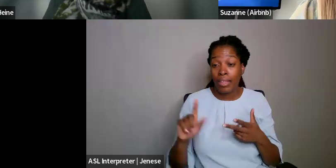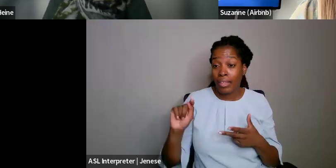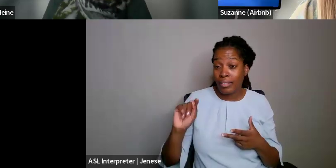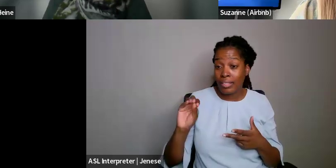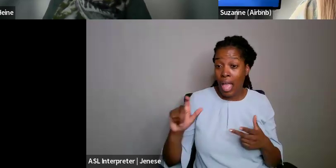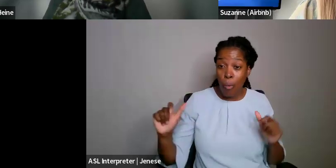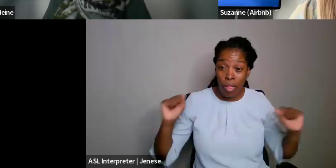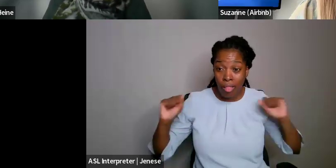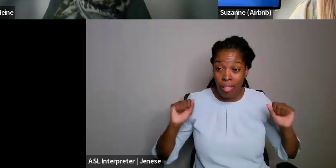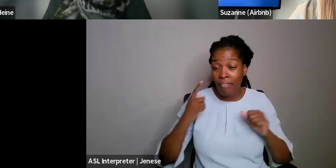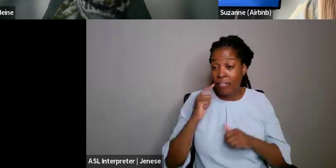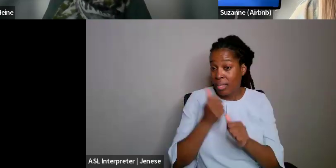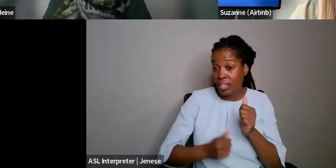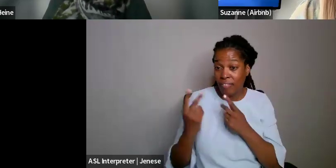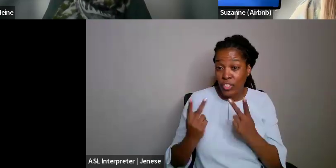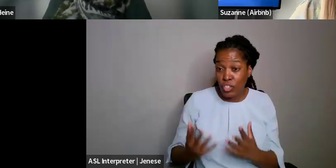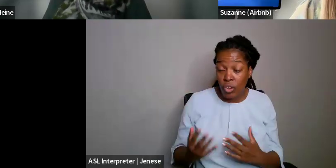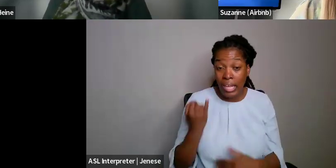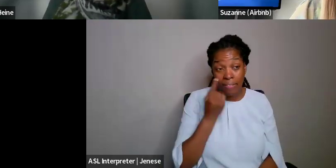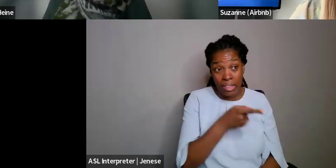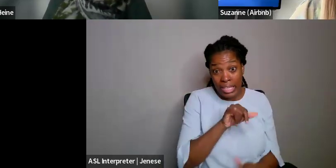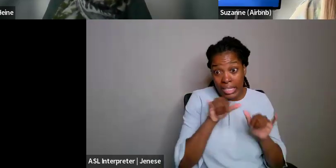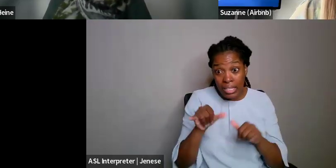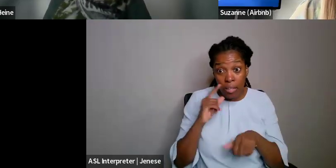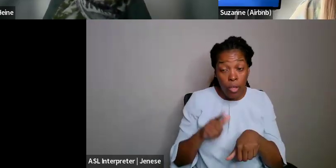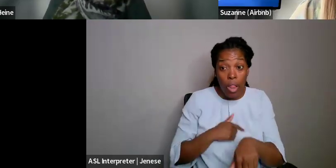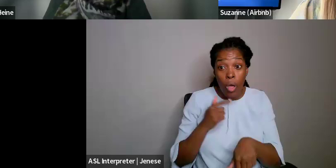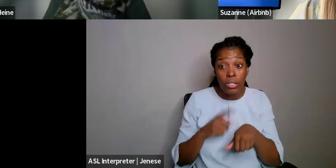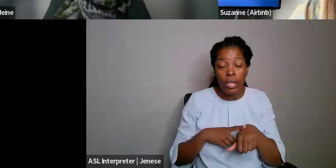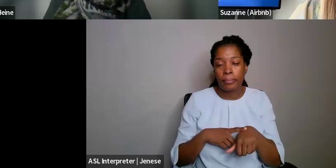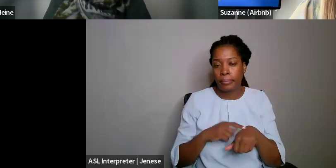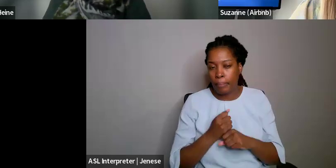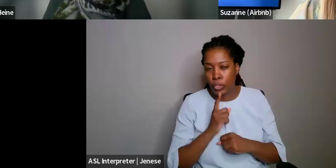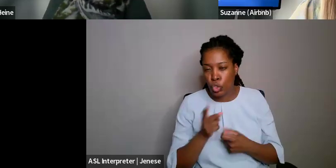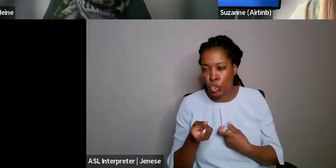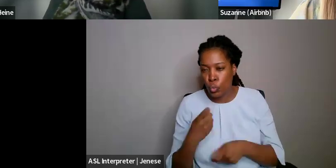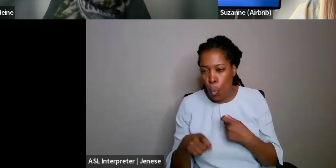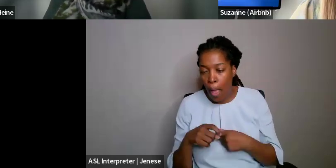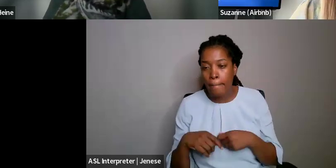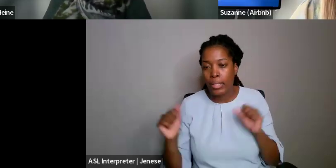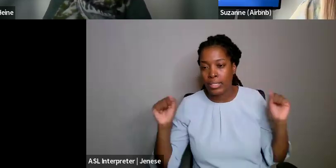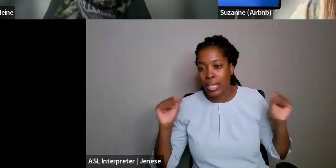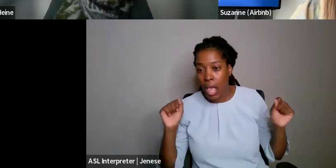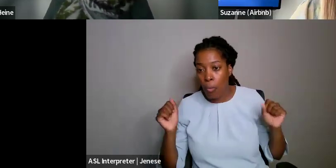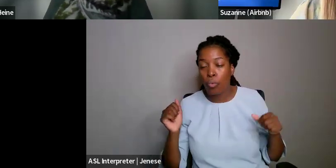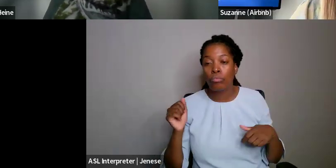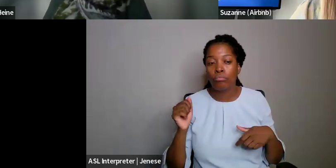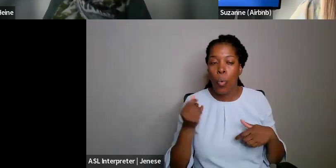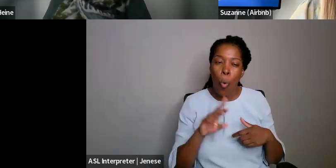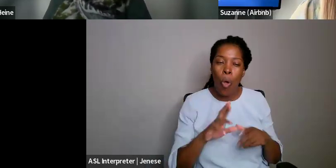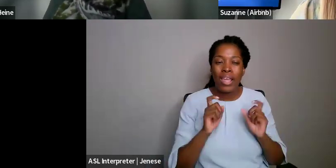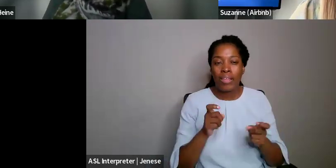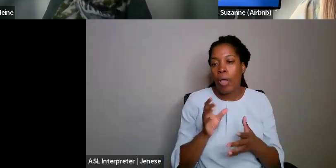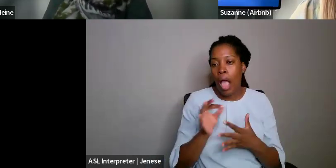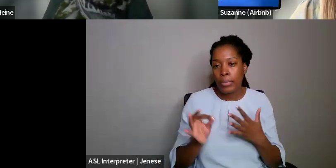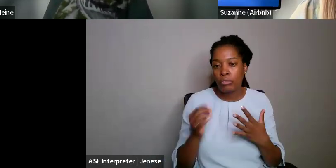to stay for long, then you just make sure that you change their towels and give them an option to change their towels after a